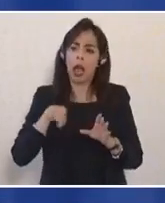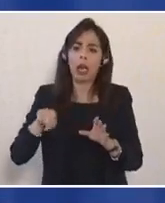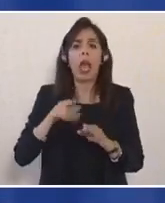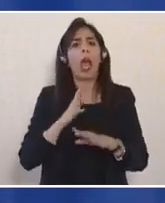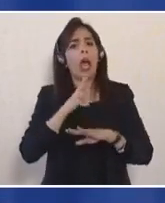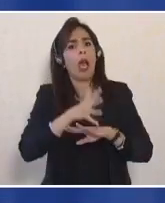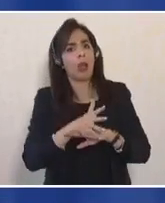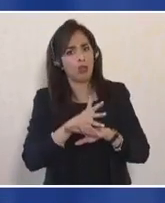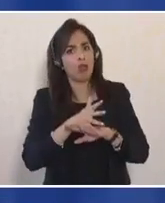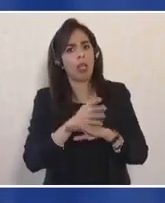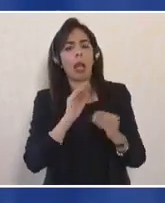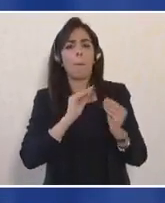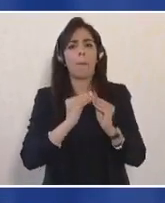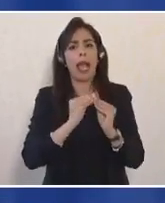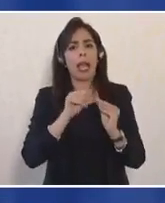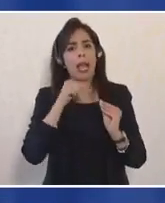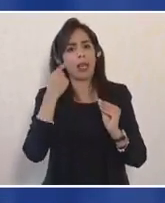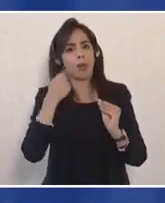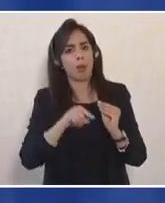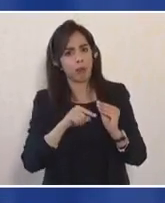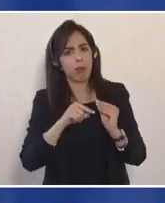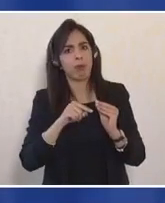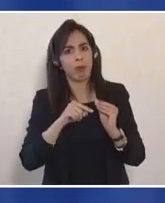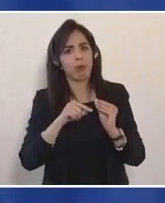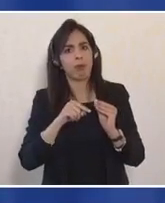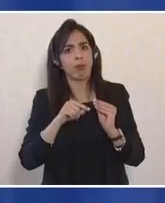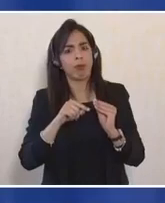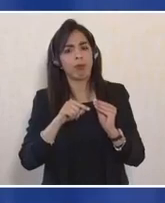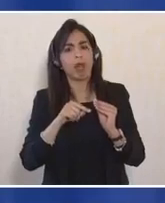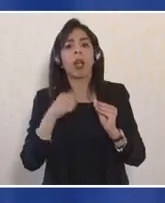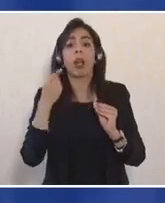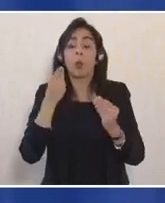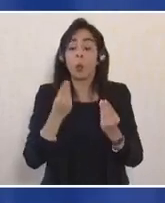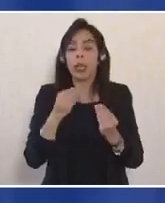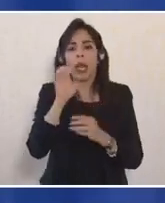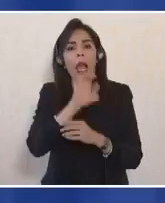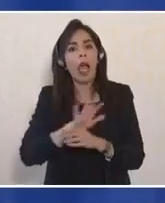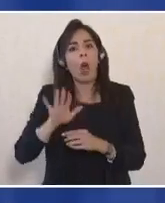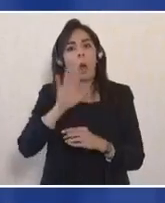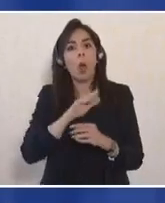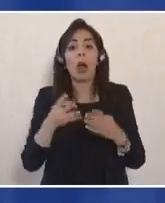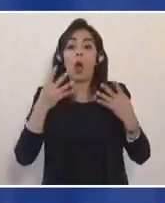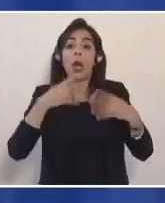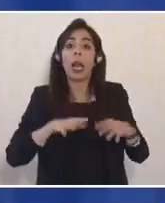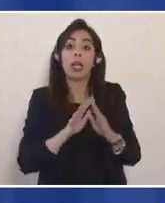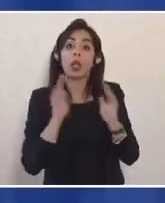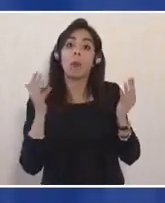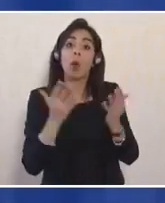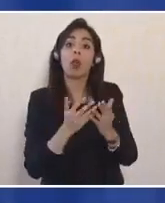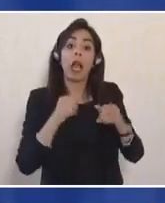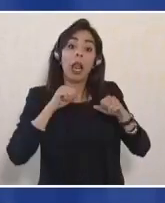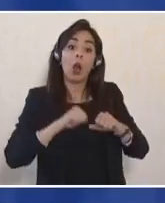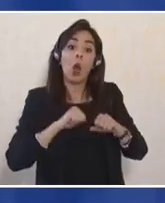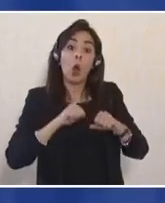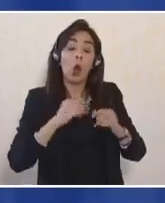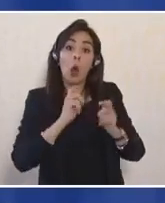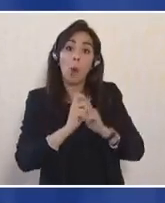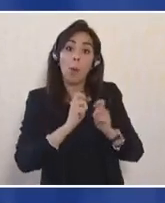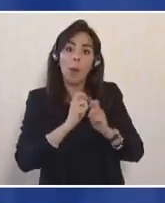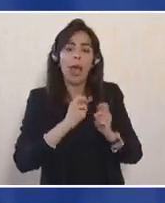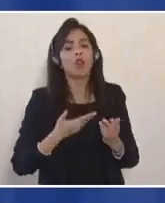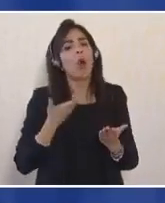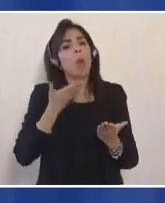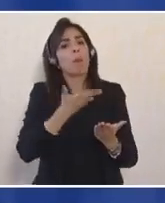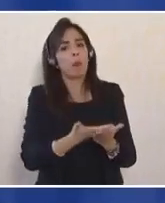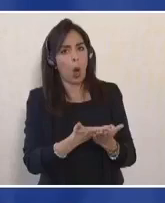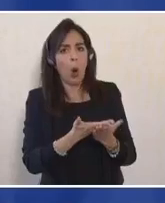in early June to offer a third way that is also in support of the ideas the Director